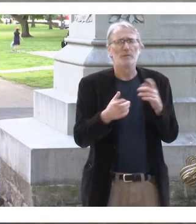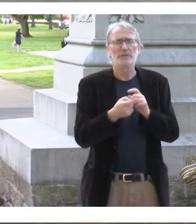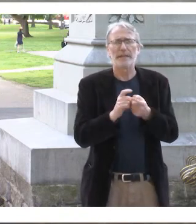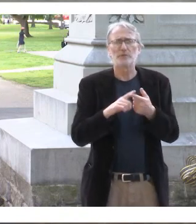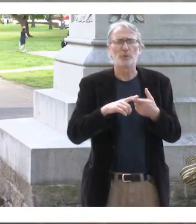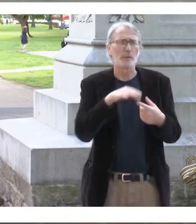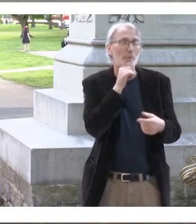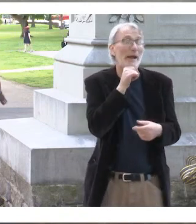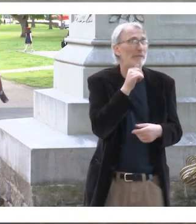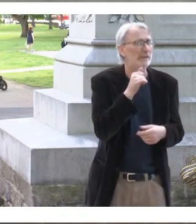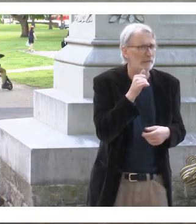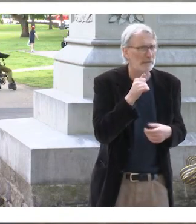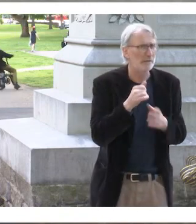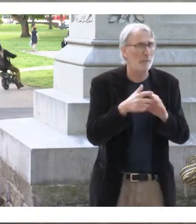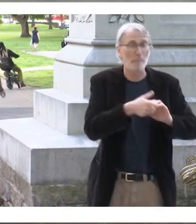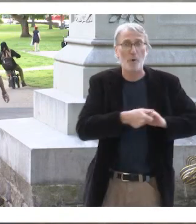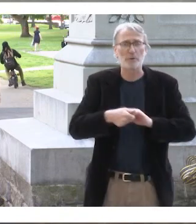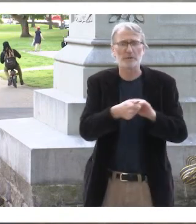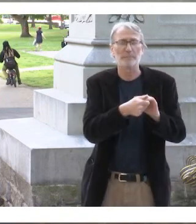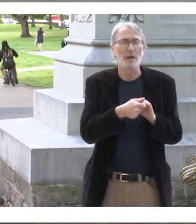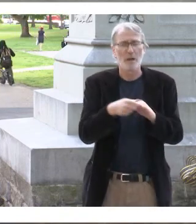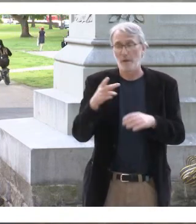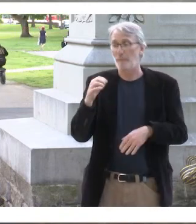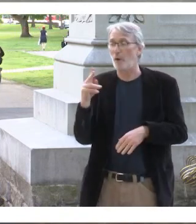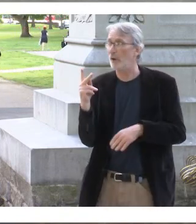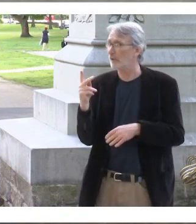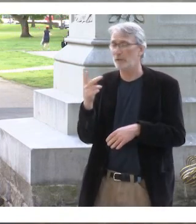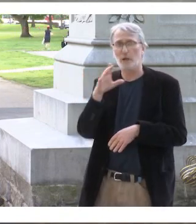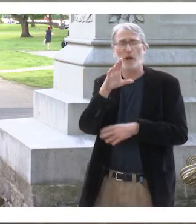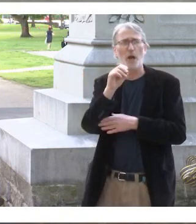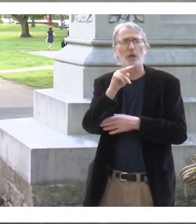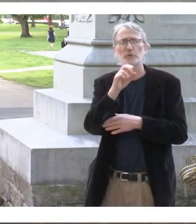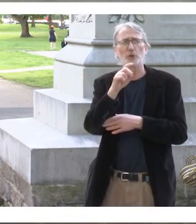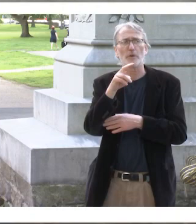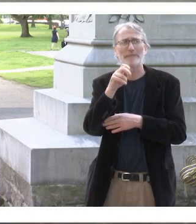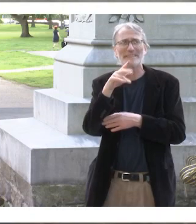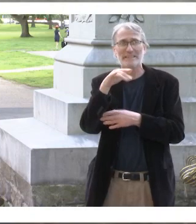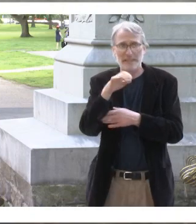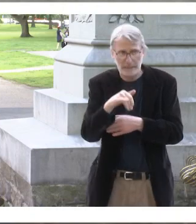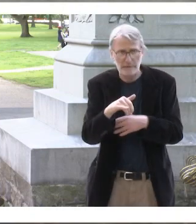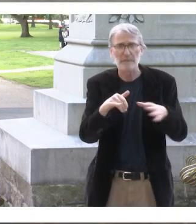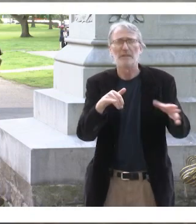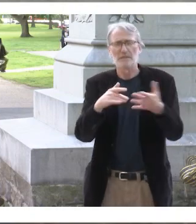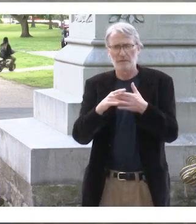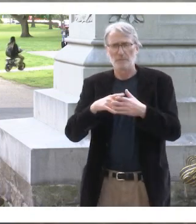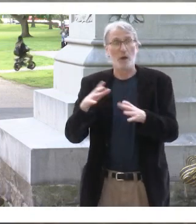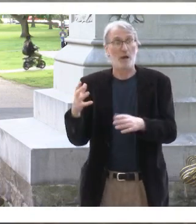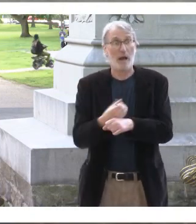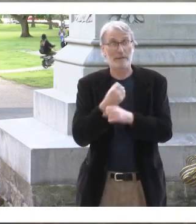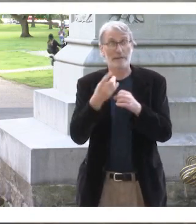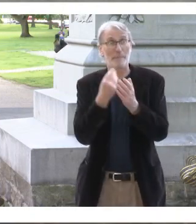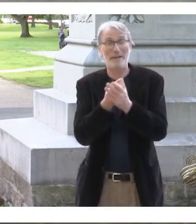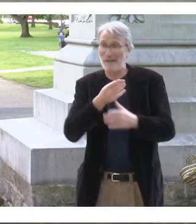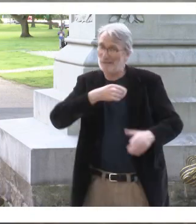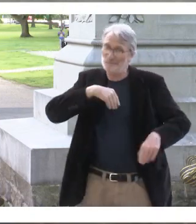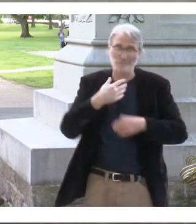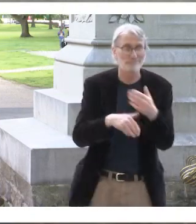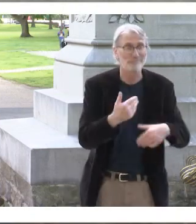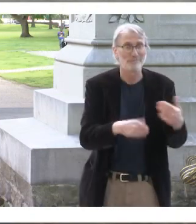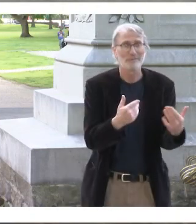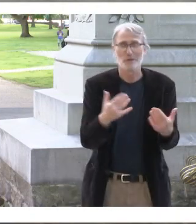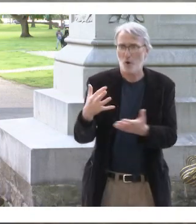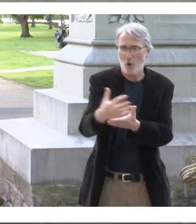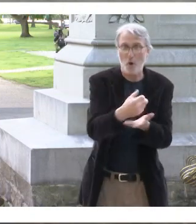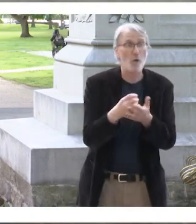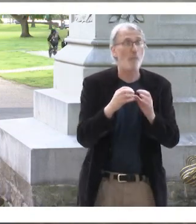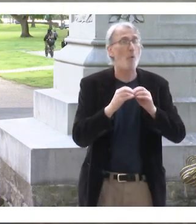into that private partnership, where the Parks Conservancy literally took it and ran with it, took that baton and ran with it. And they showed how they can raise the